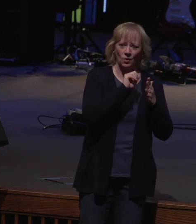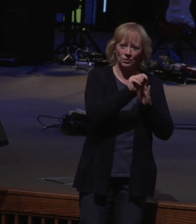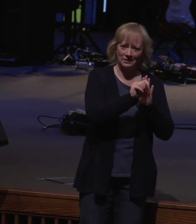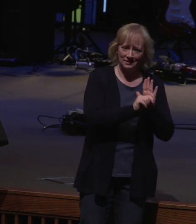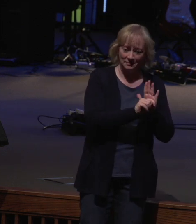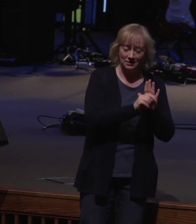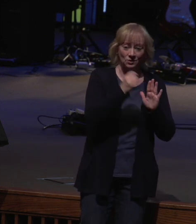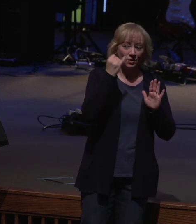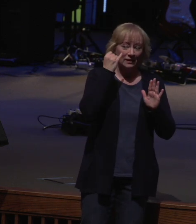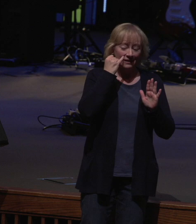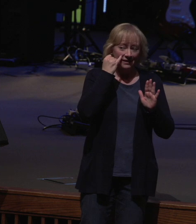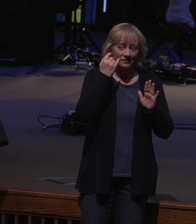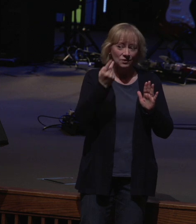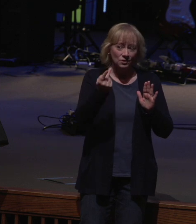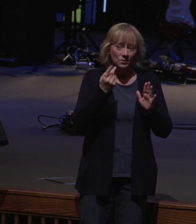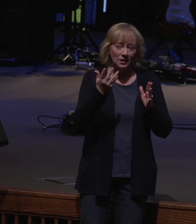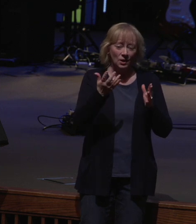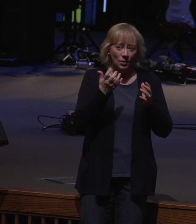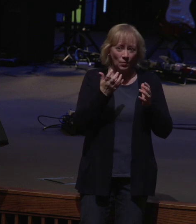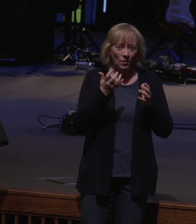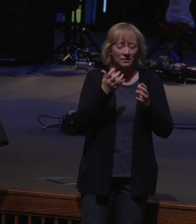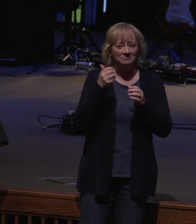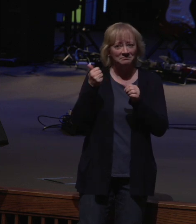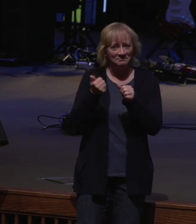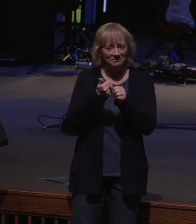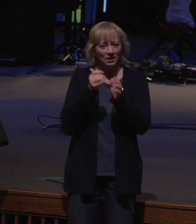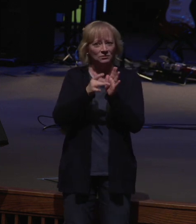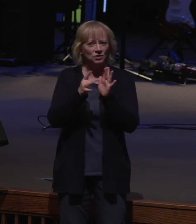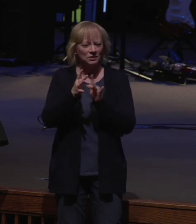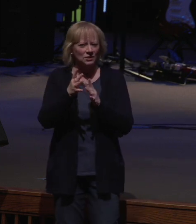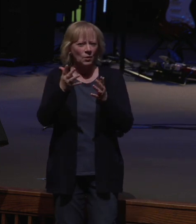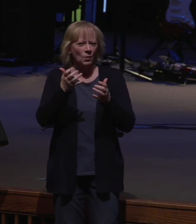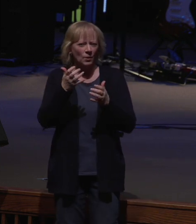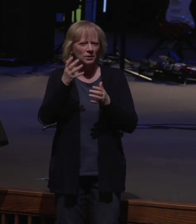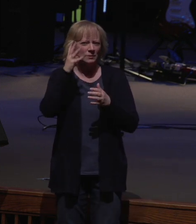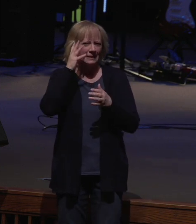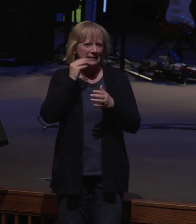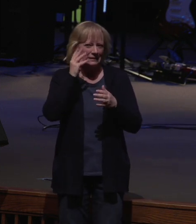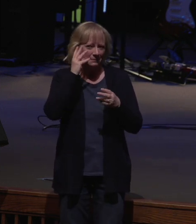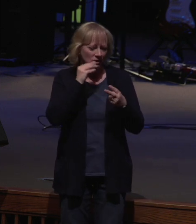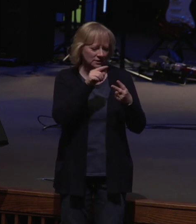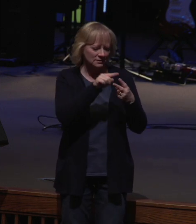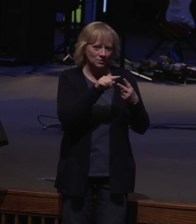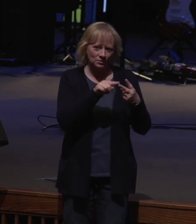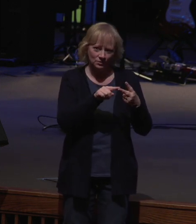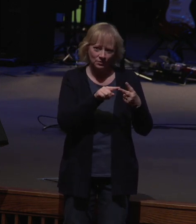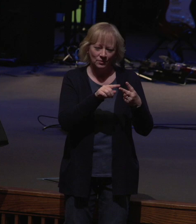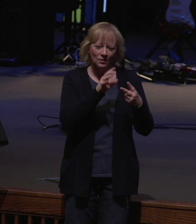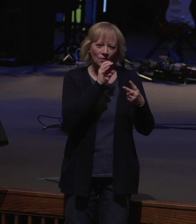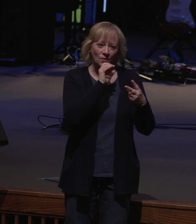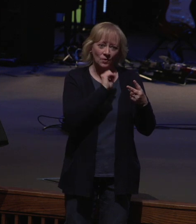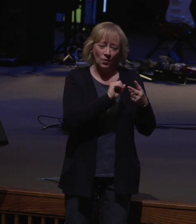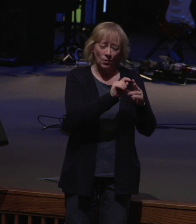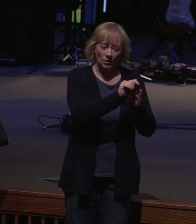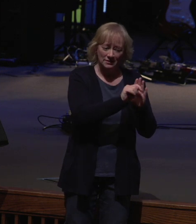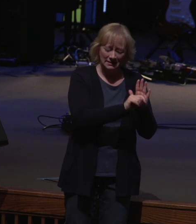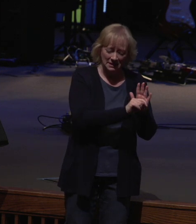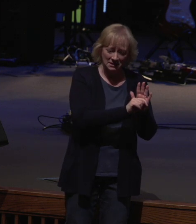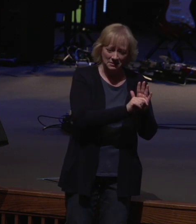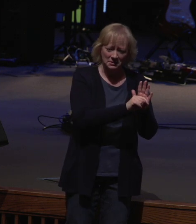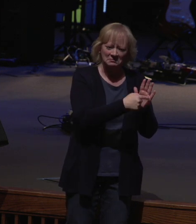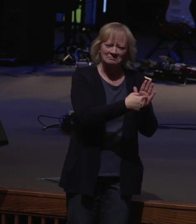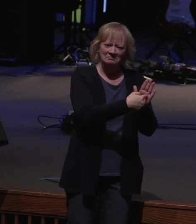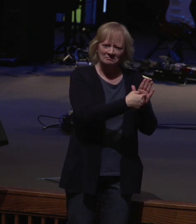Christ, want to know what it looks like to love God and love others, the Old Testament gives us a pretty